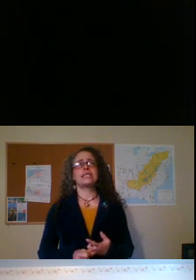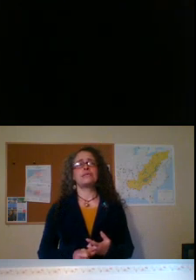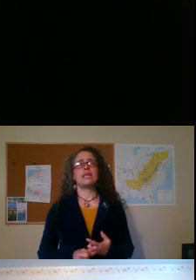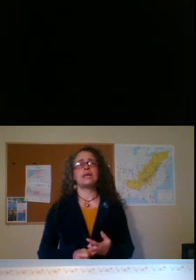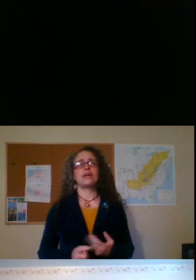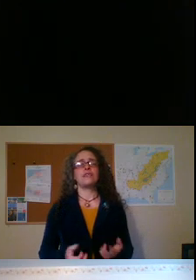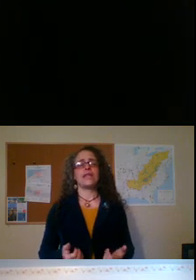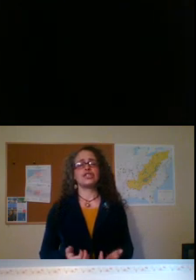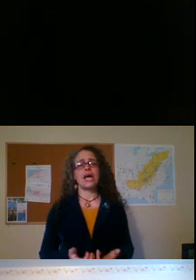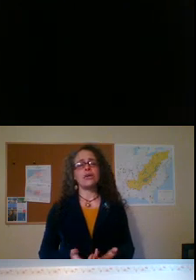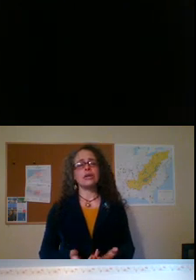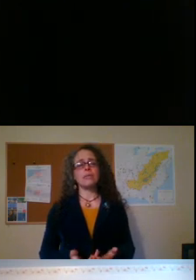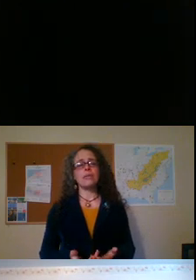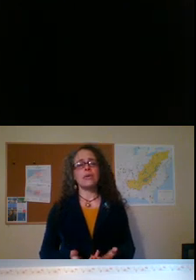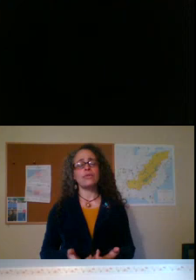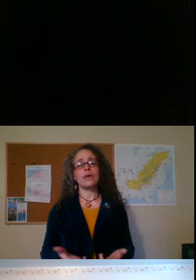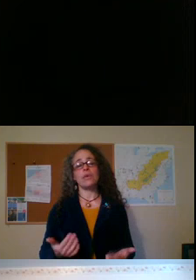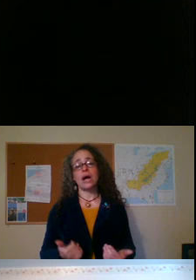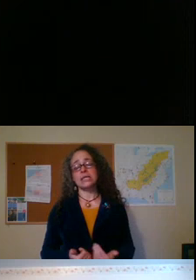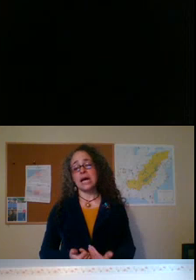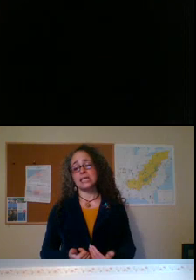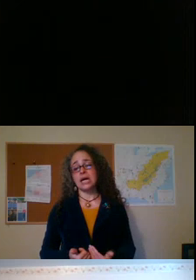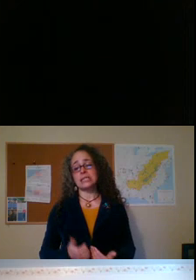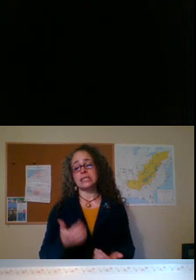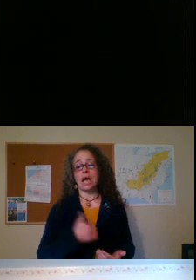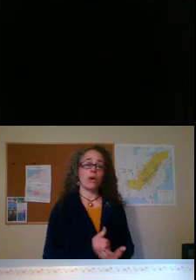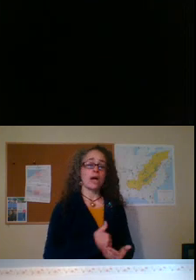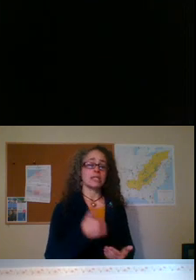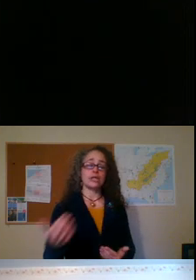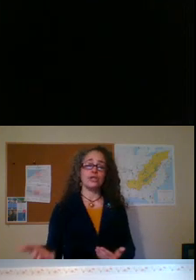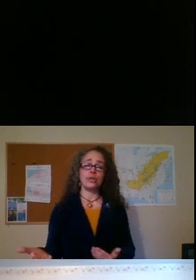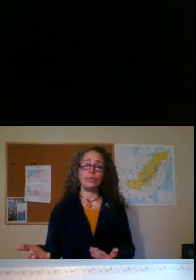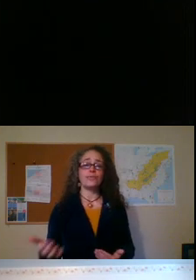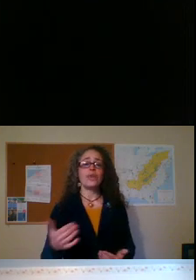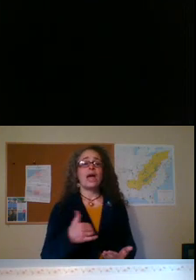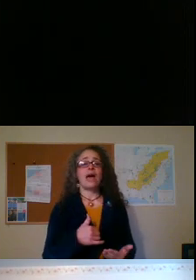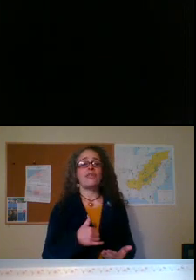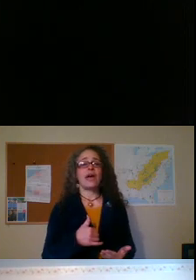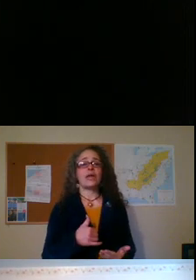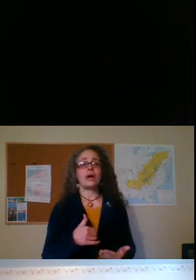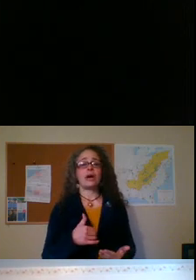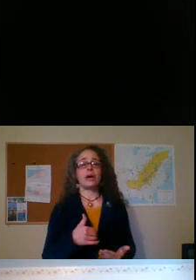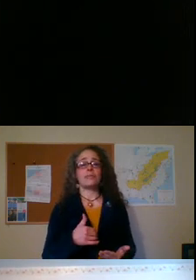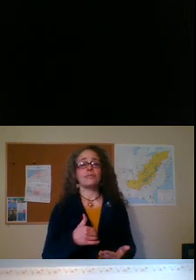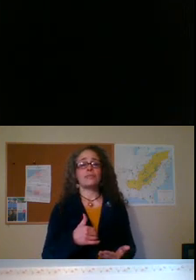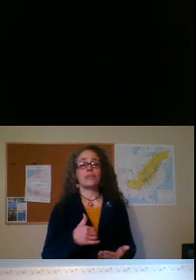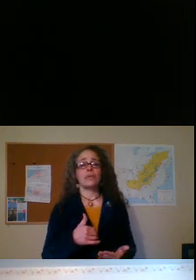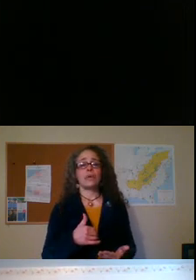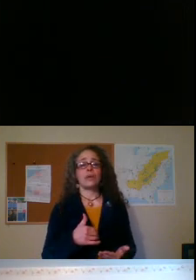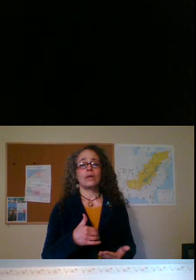that needs to be kind of fleshed out a little bit more, they will contact us. I will contact you. And then